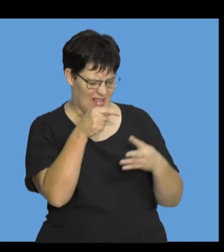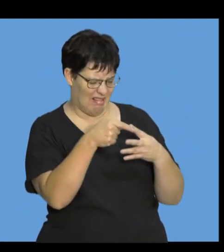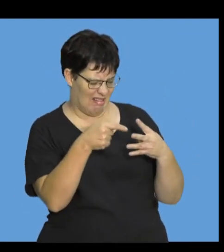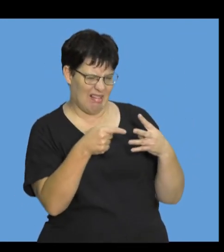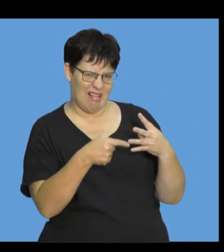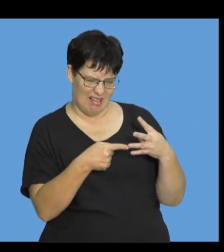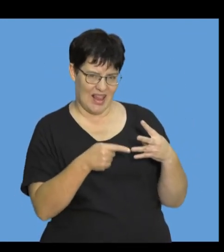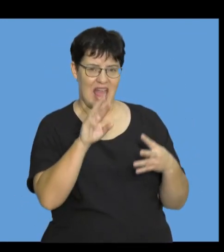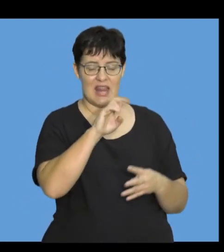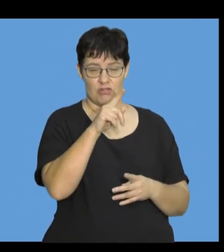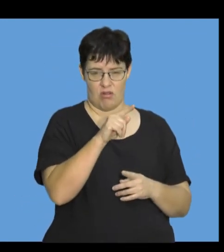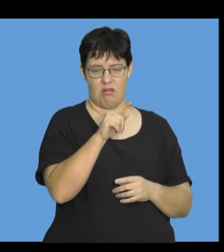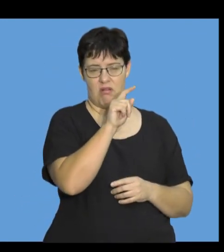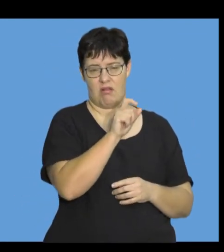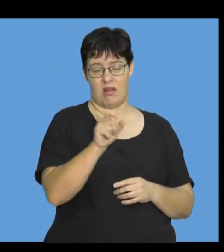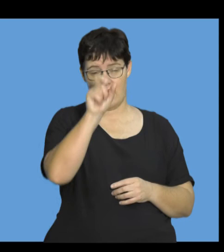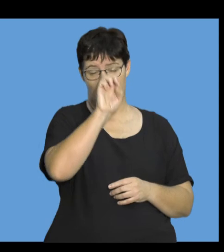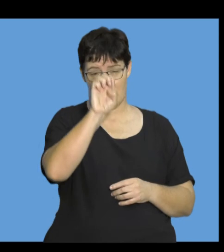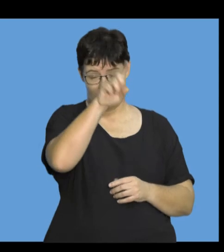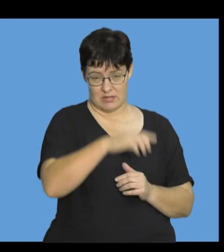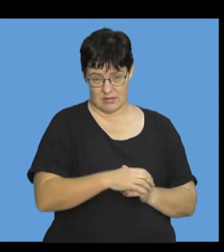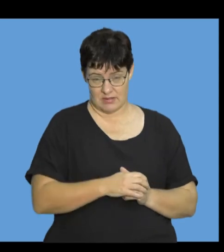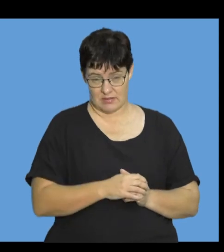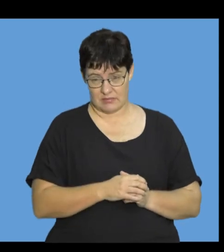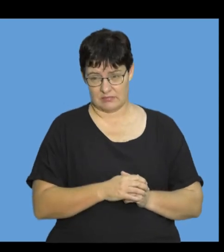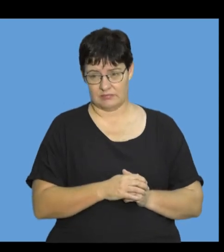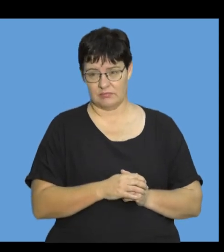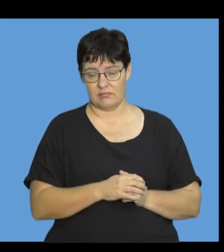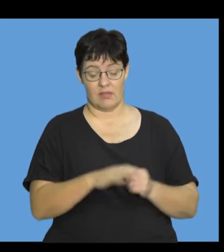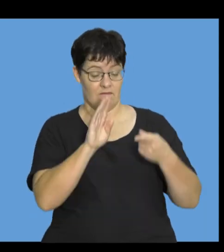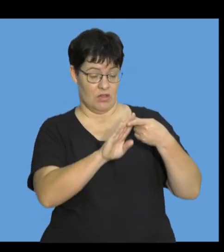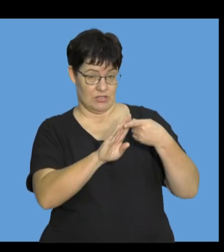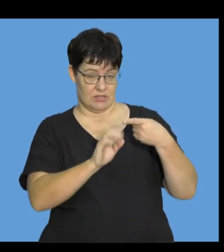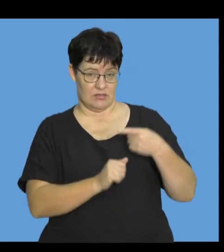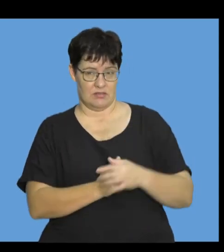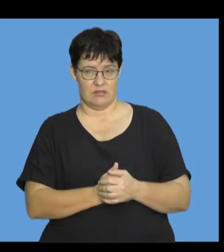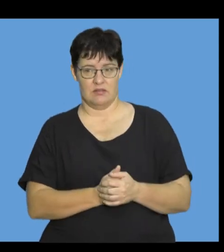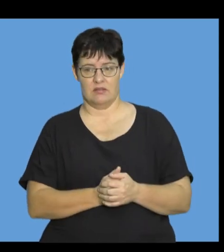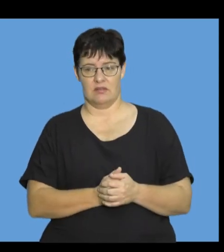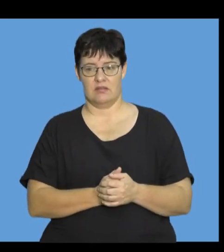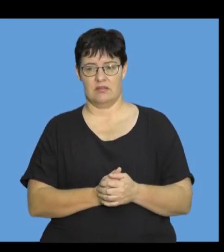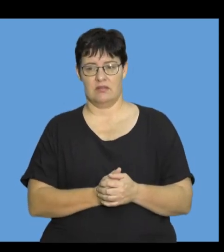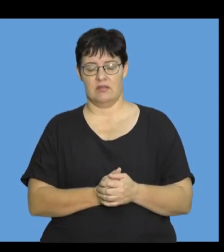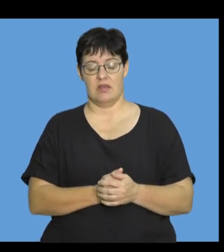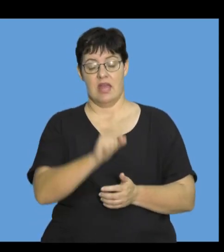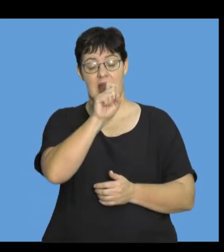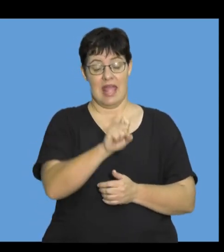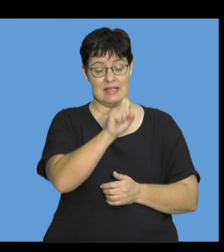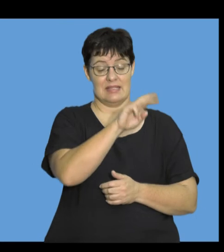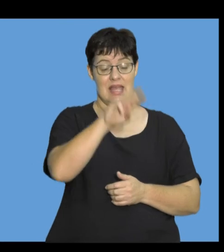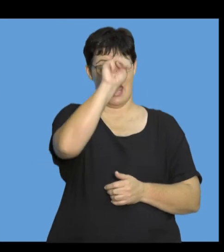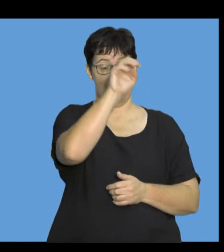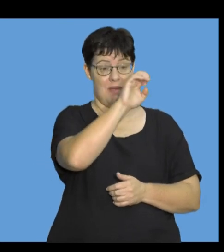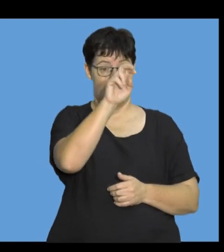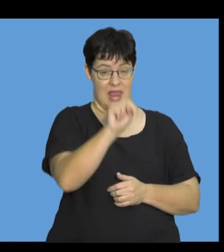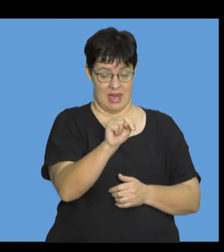with rational exponents, right? Case one is where, where x to the exponent